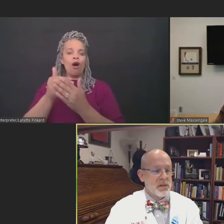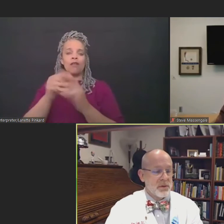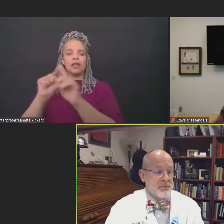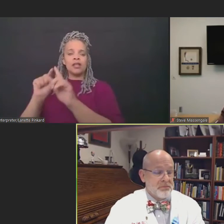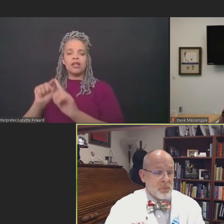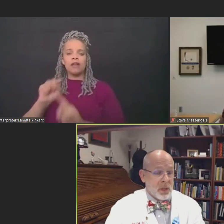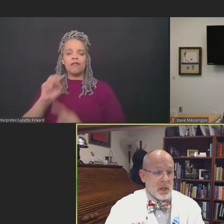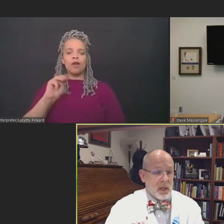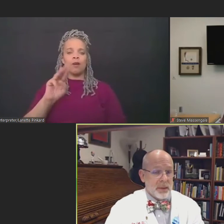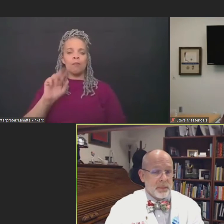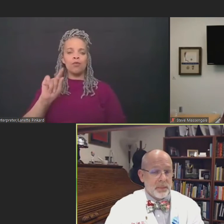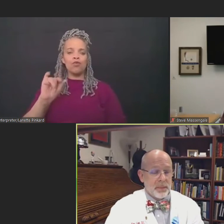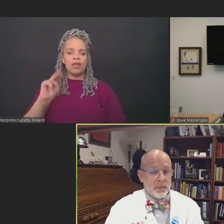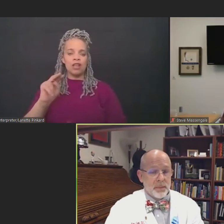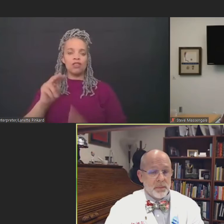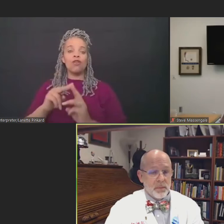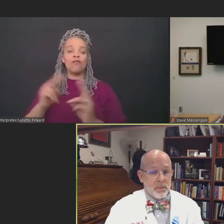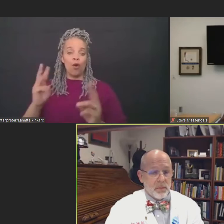And so,